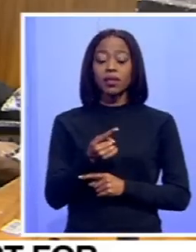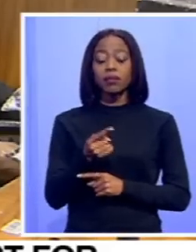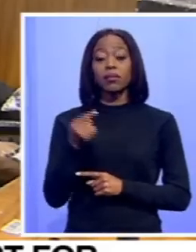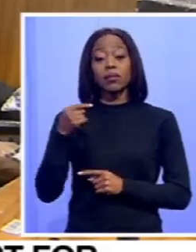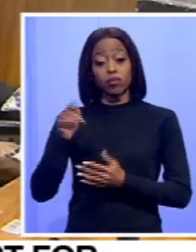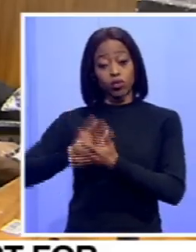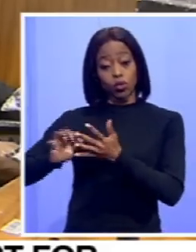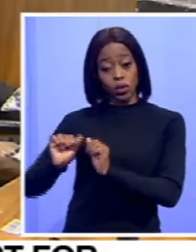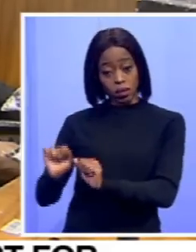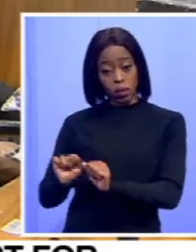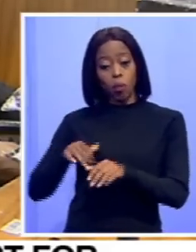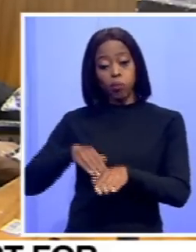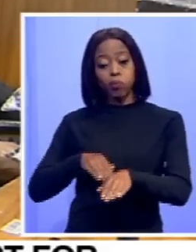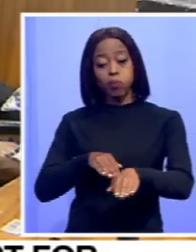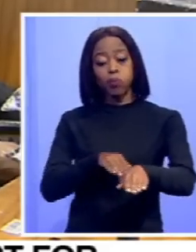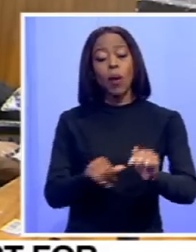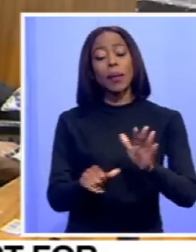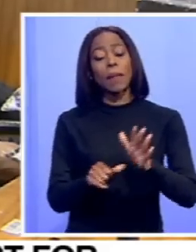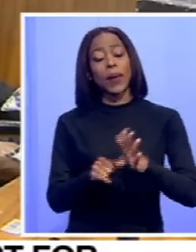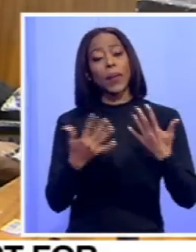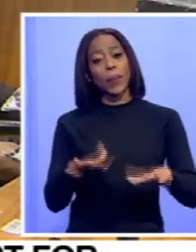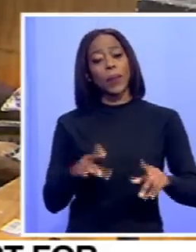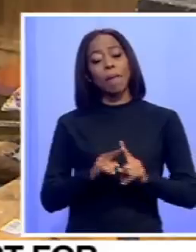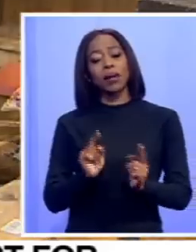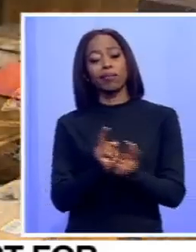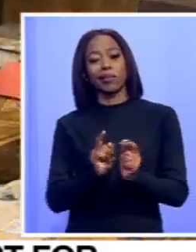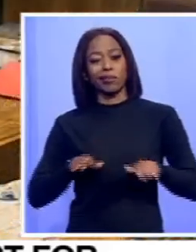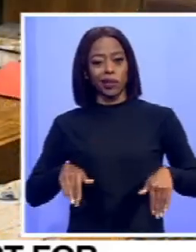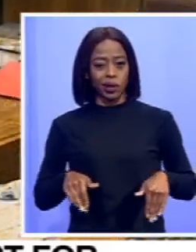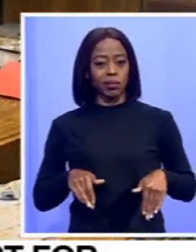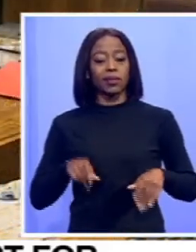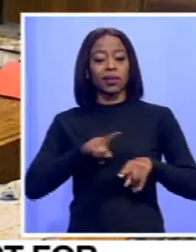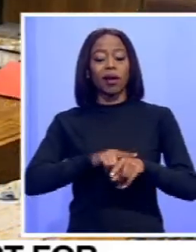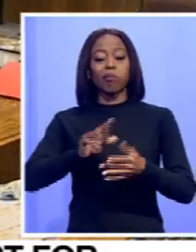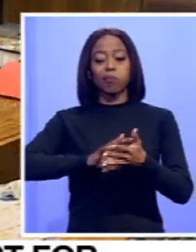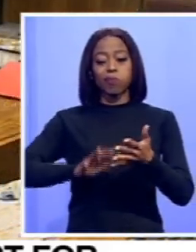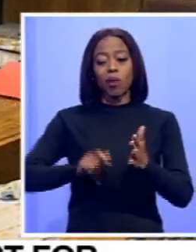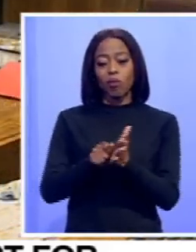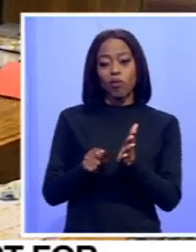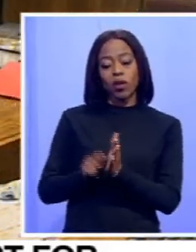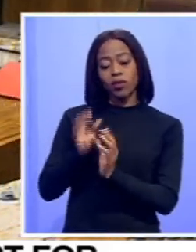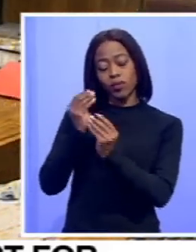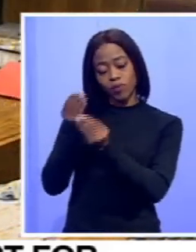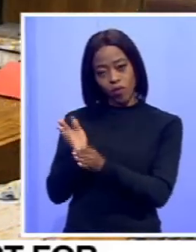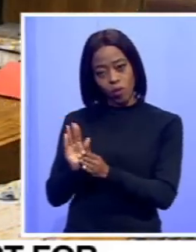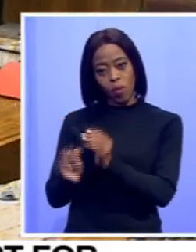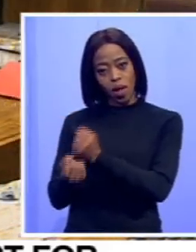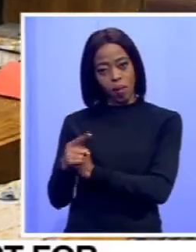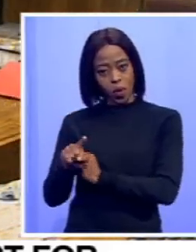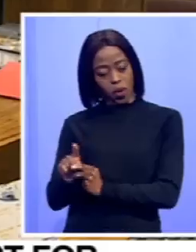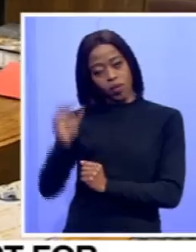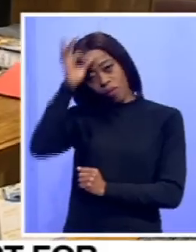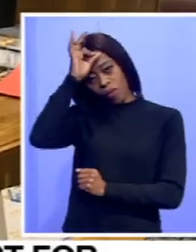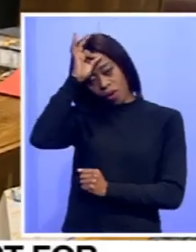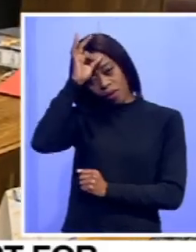the convoy was very important, but he had not mentioned the convoy in his statement to the police. His explanation was that he had given a short version of what had taken